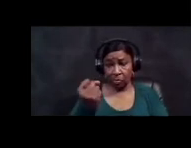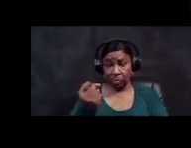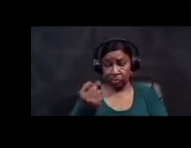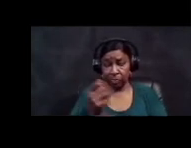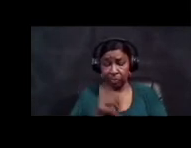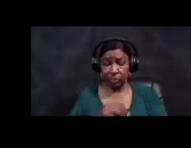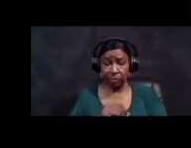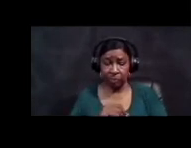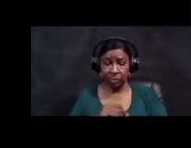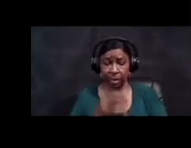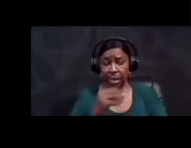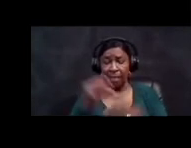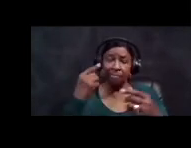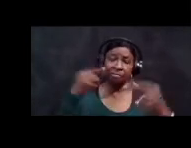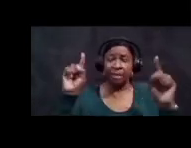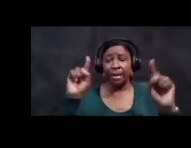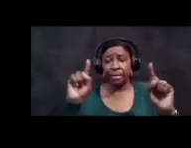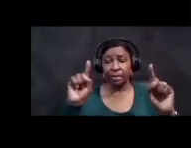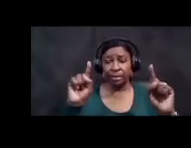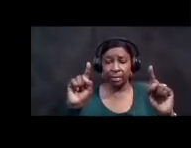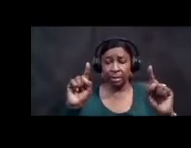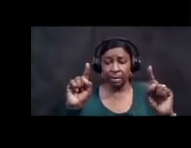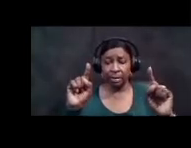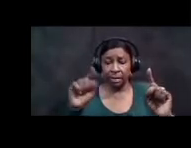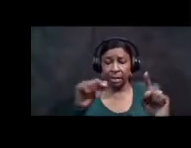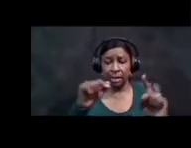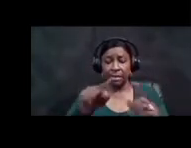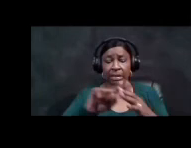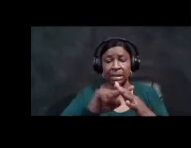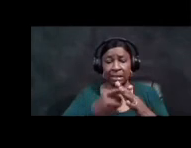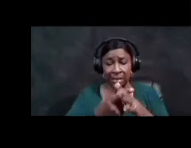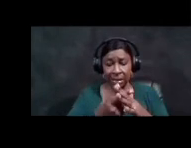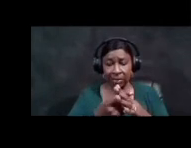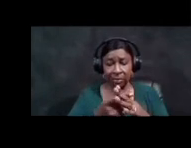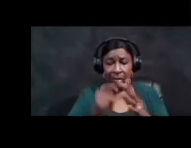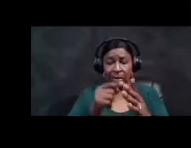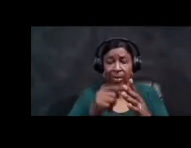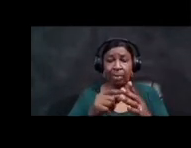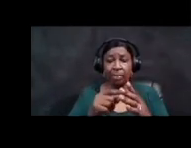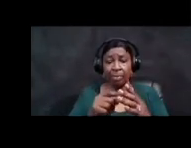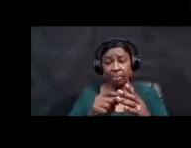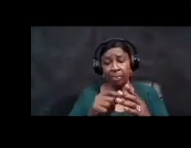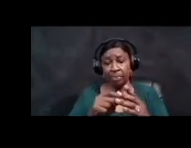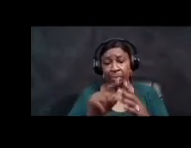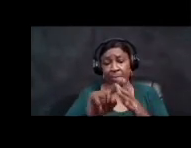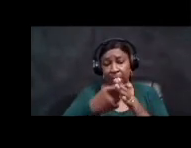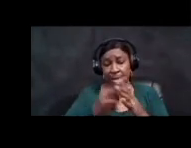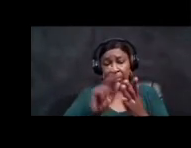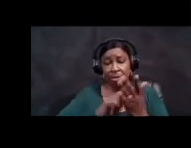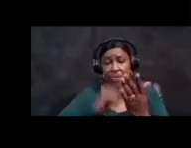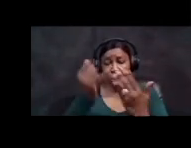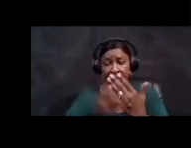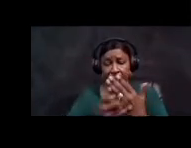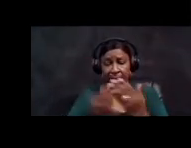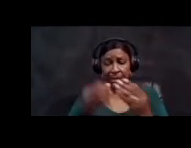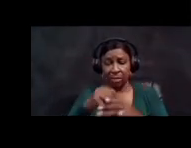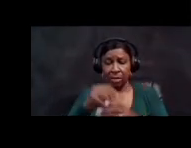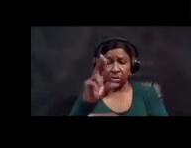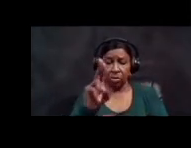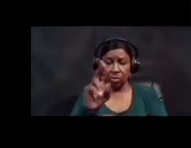And then finally, so this is the sort of initial framing of the project, at least in the US